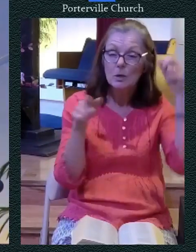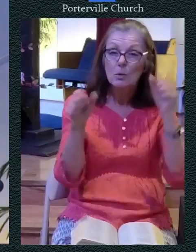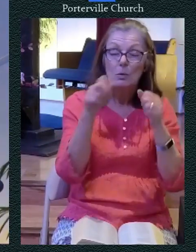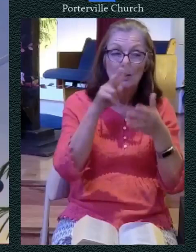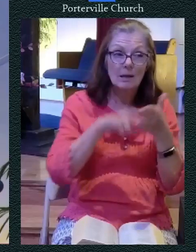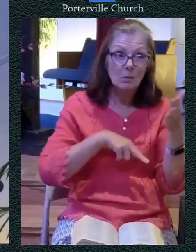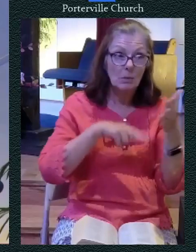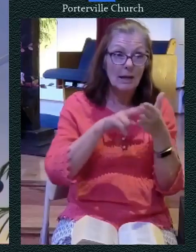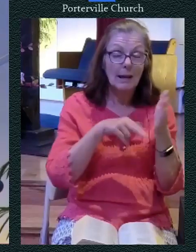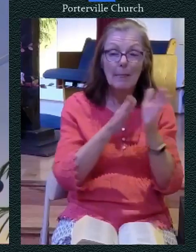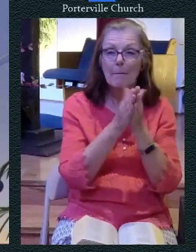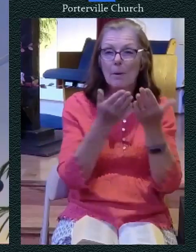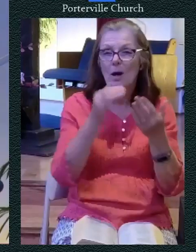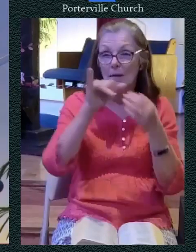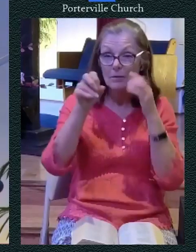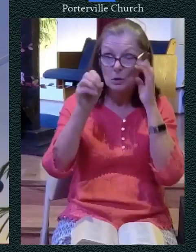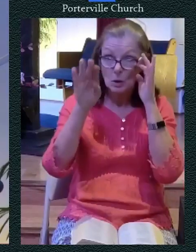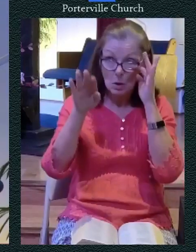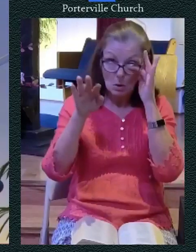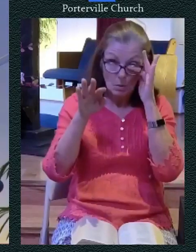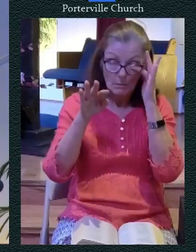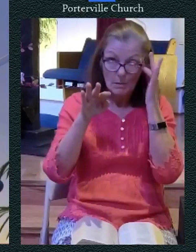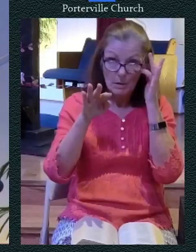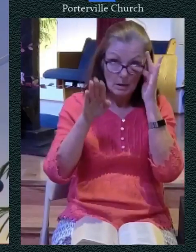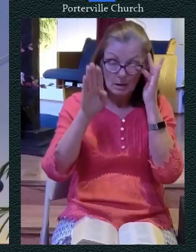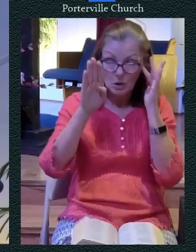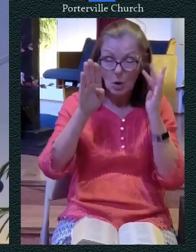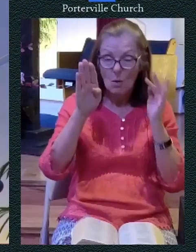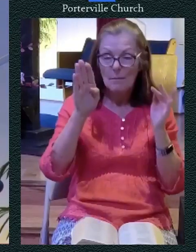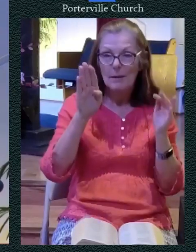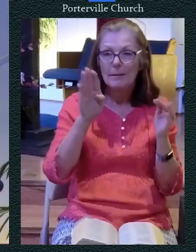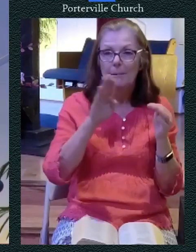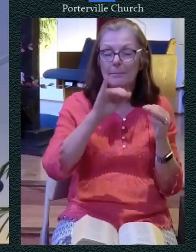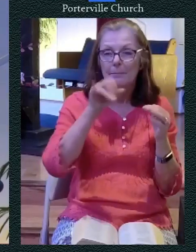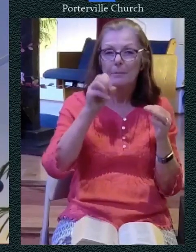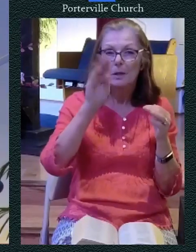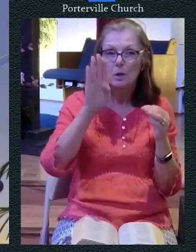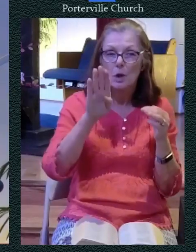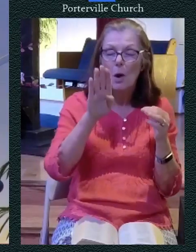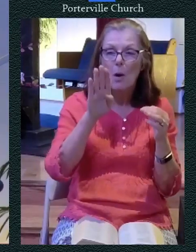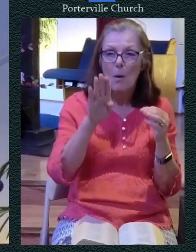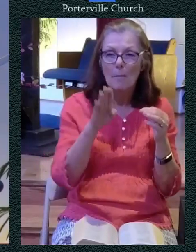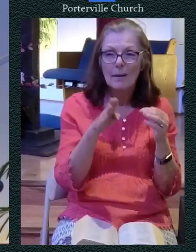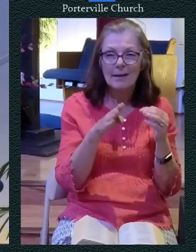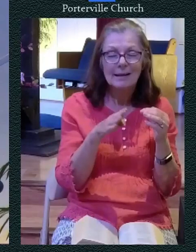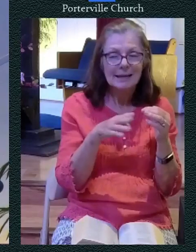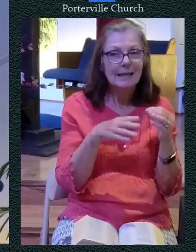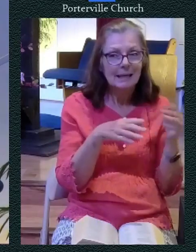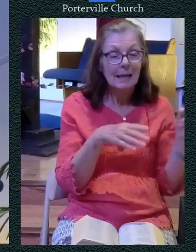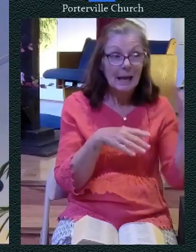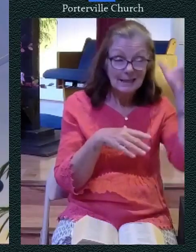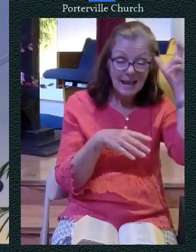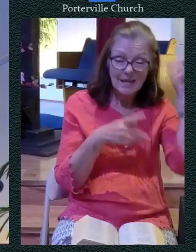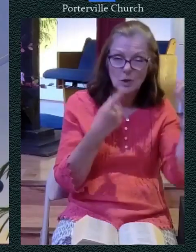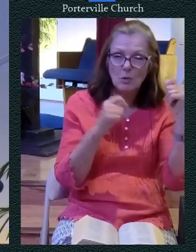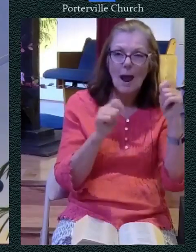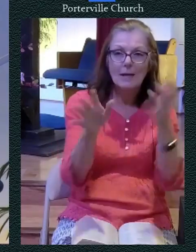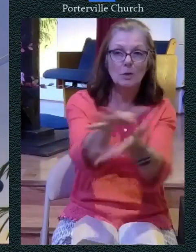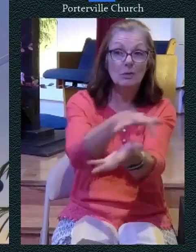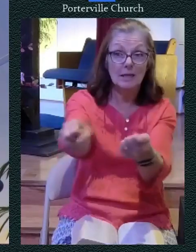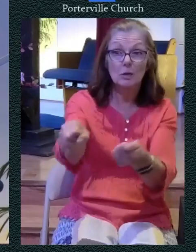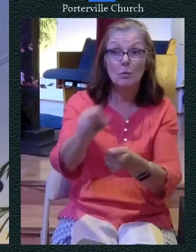quite fascinating. Satan uses difficulty to try to crush Job and to try to destroy